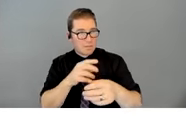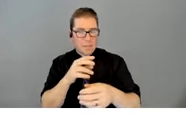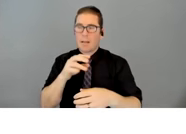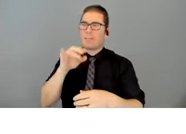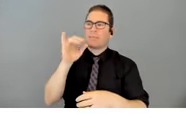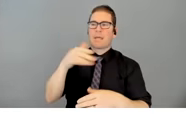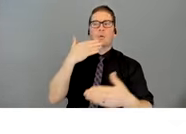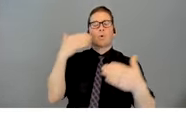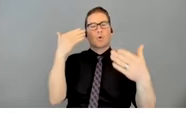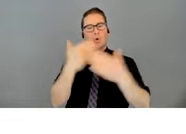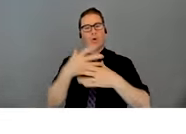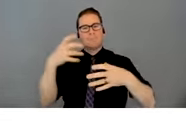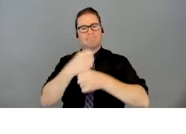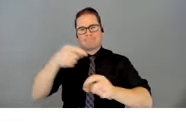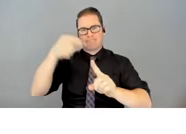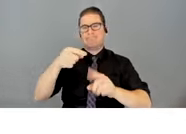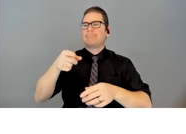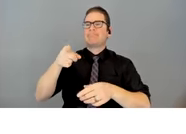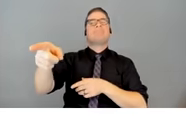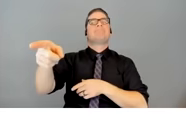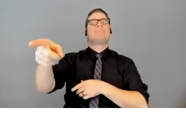So, yeah, there.